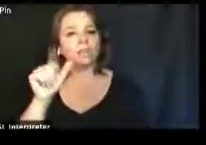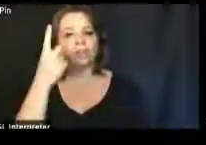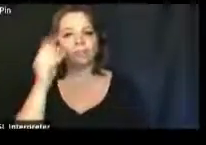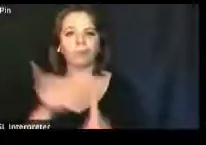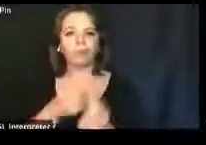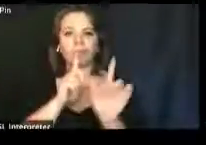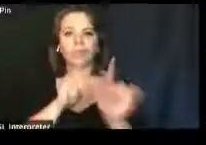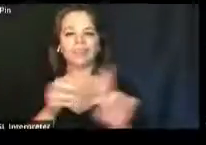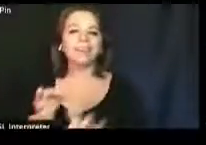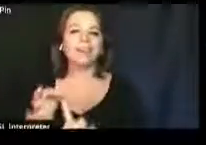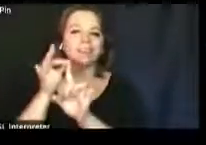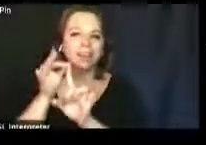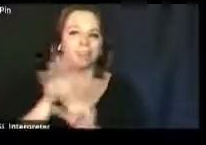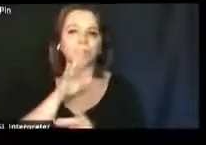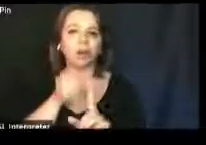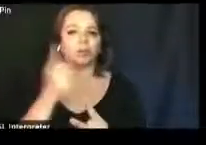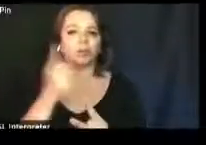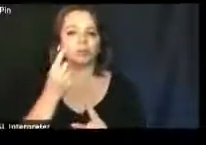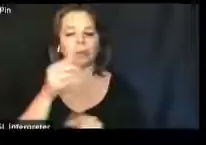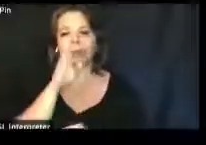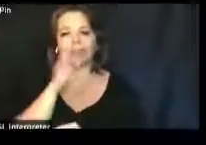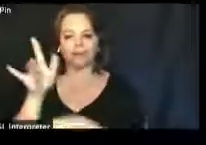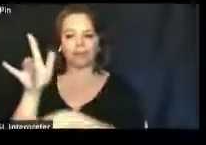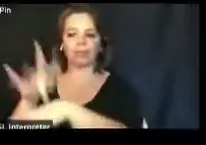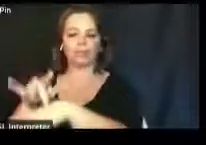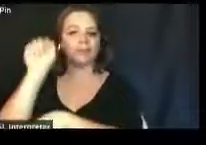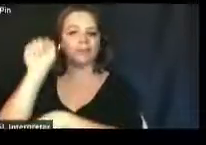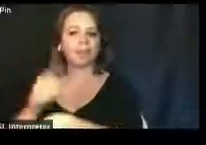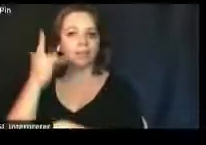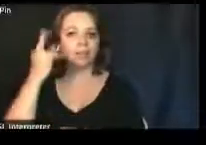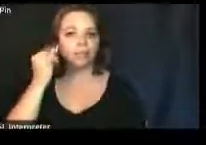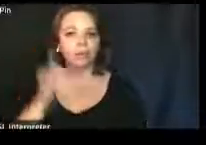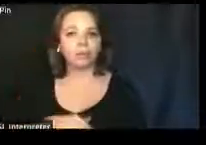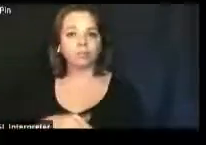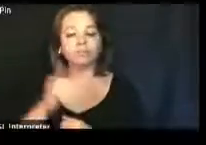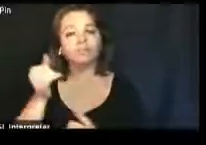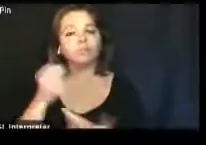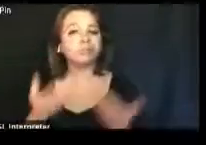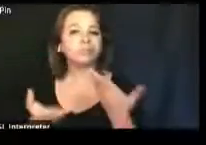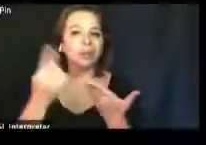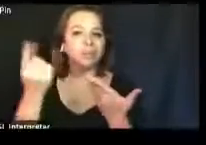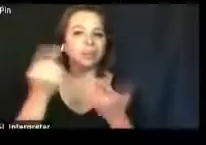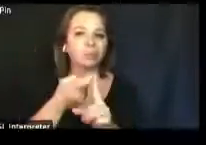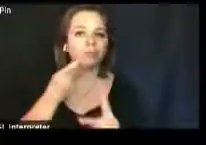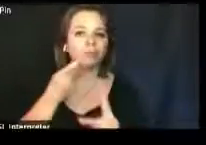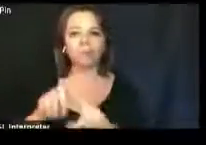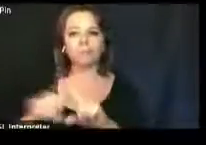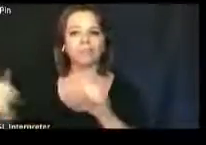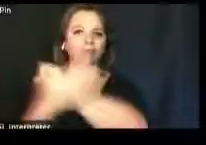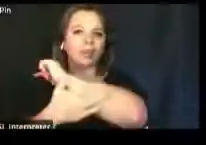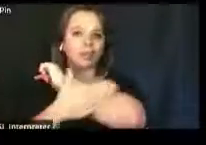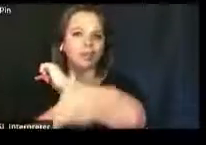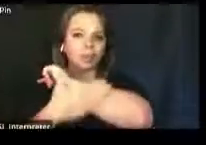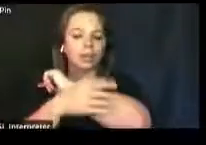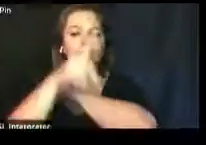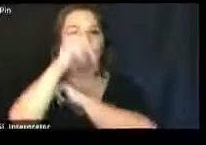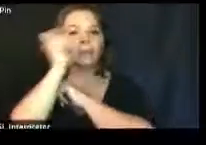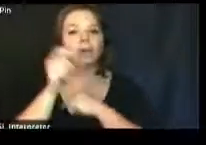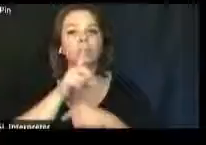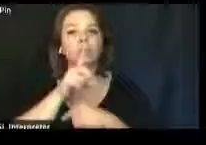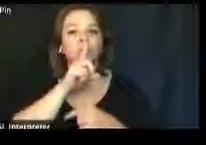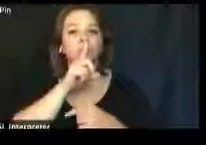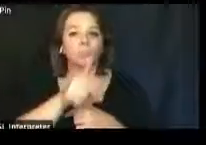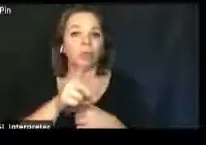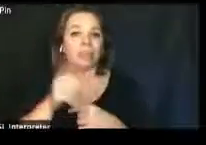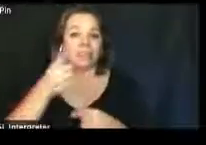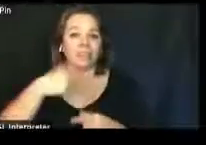to someone who had never been to Southern California or maybe someone from another country, because we really consider